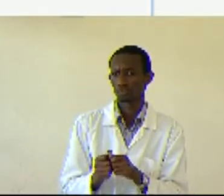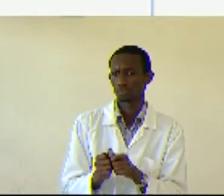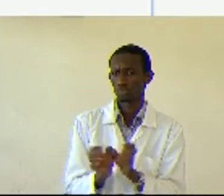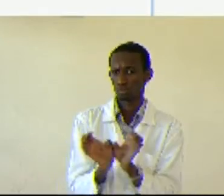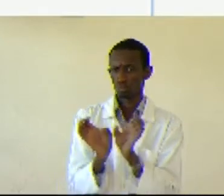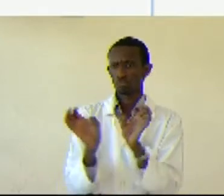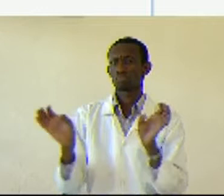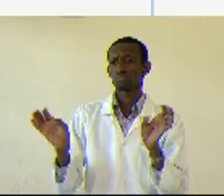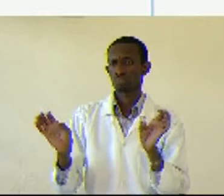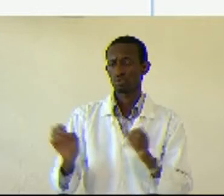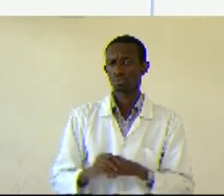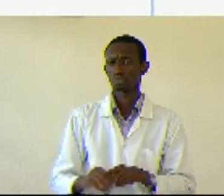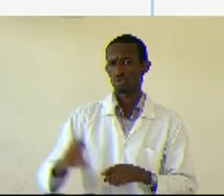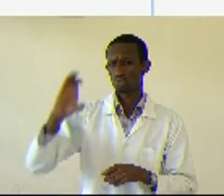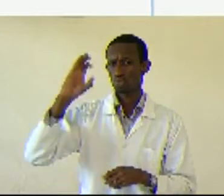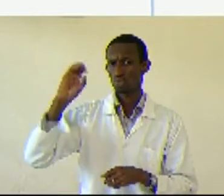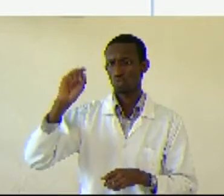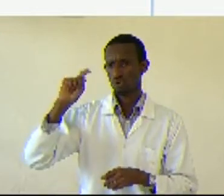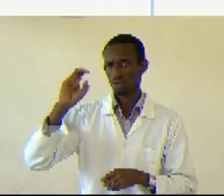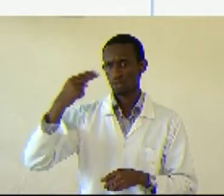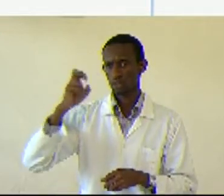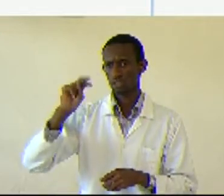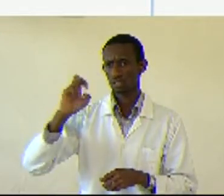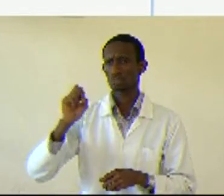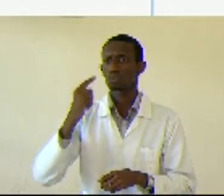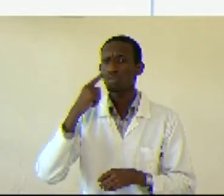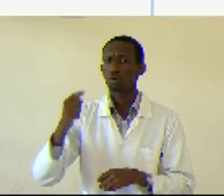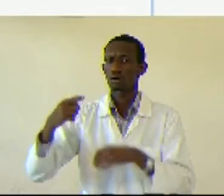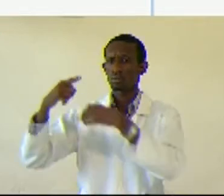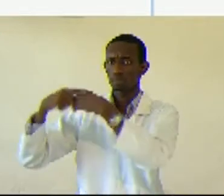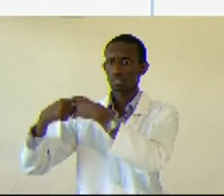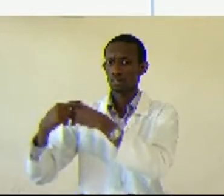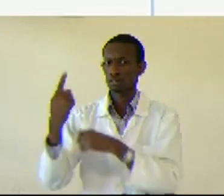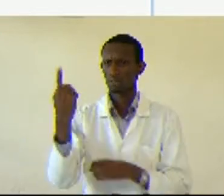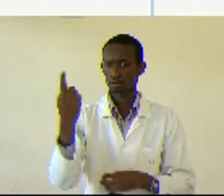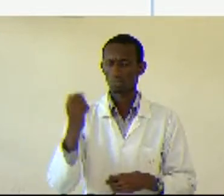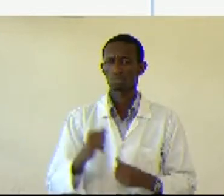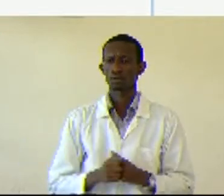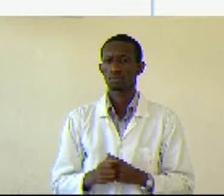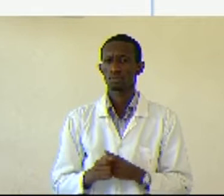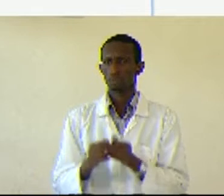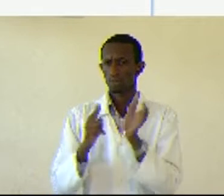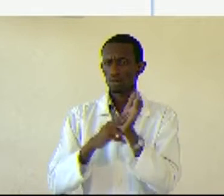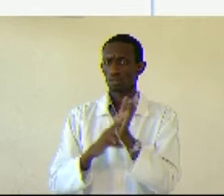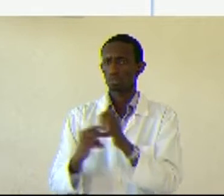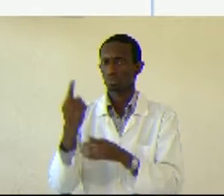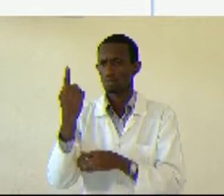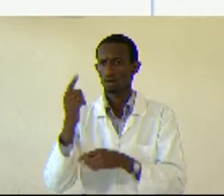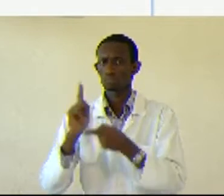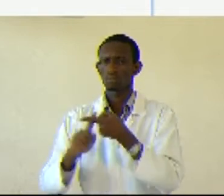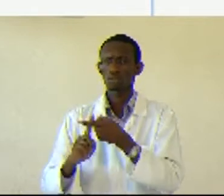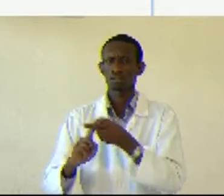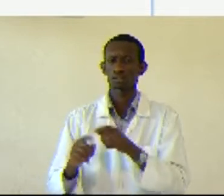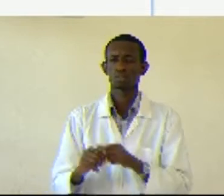arc cotangent of x, you get minus 1 divided by 1 plus x squared.